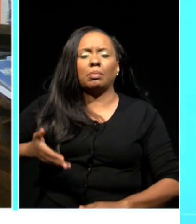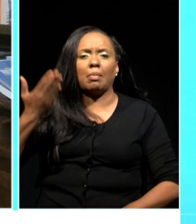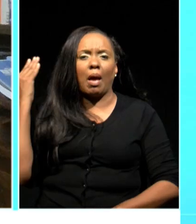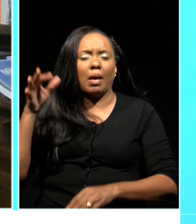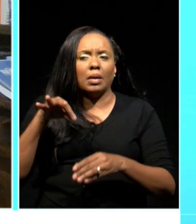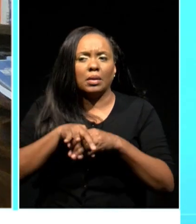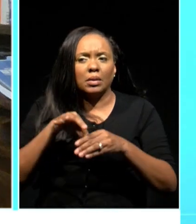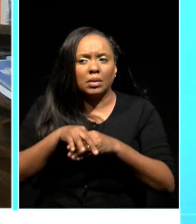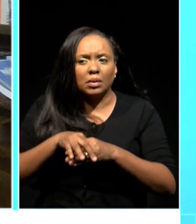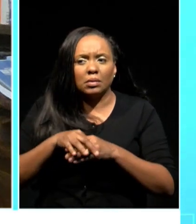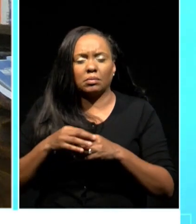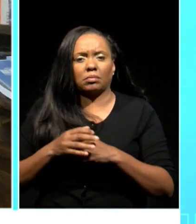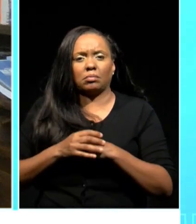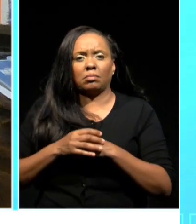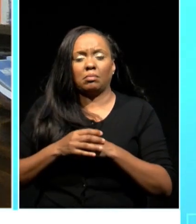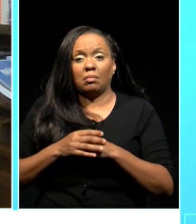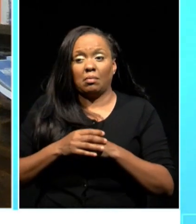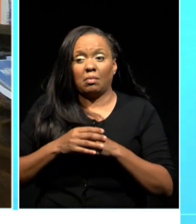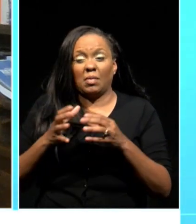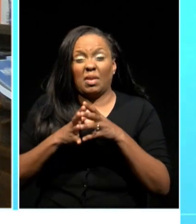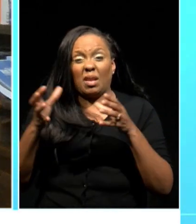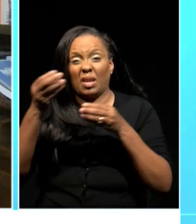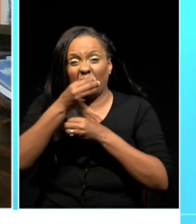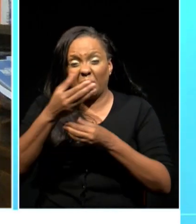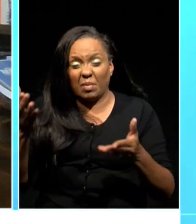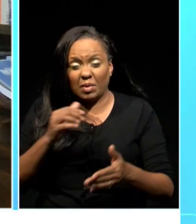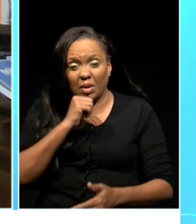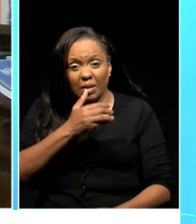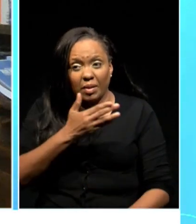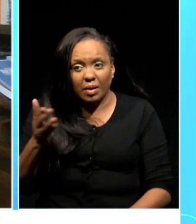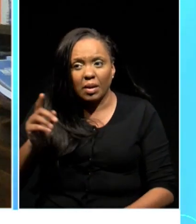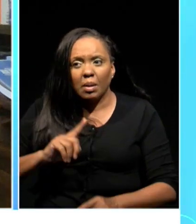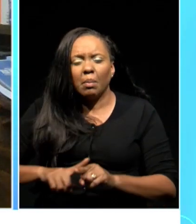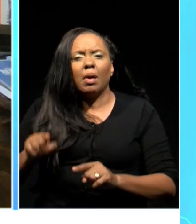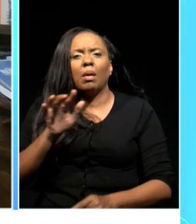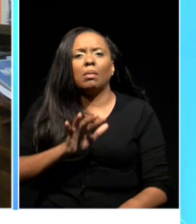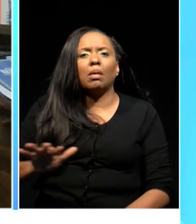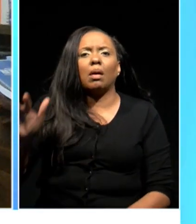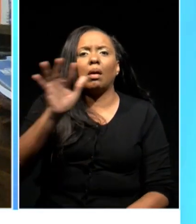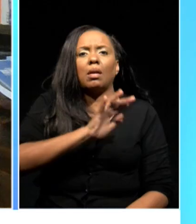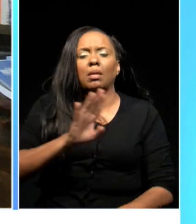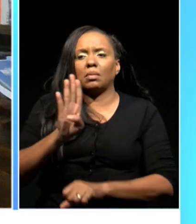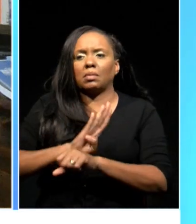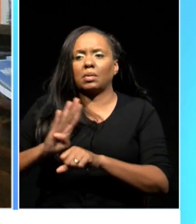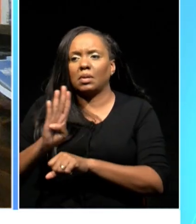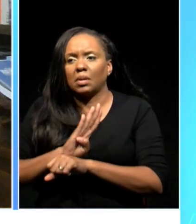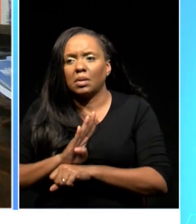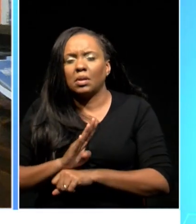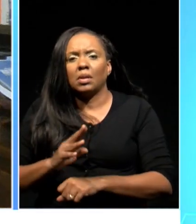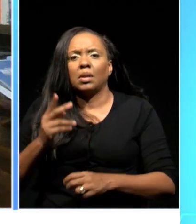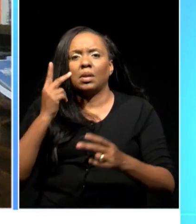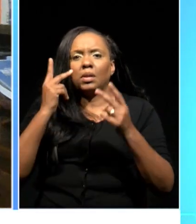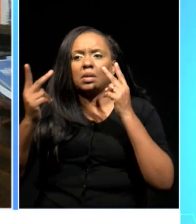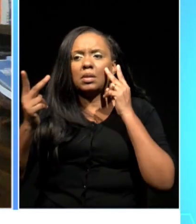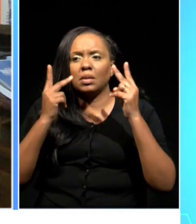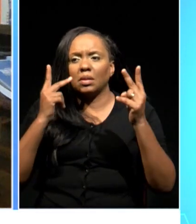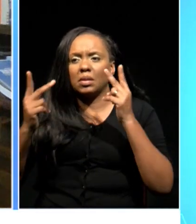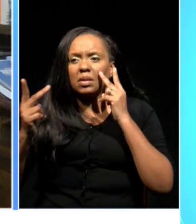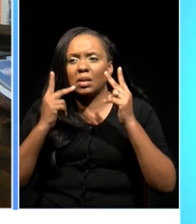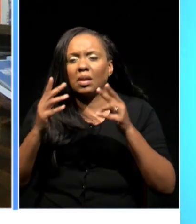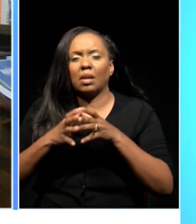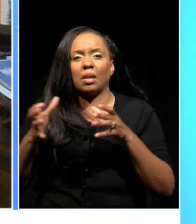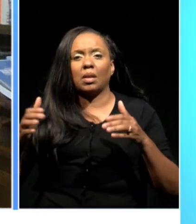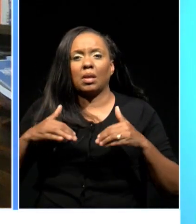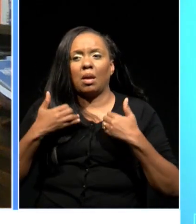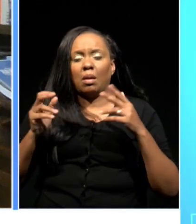Electoral and Boundaries Commission, does not quite capture that for us, but certainly as you went across Barbados and you look at the people who are coming out in the polls, you saw a lot of young people.